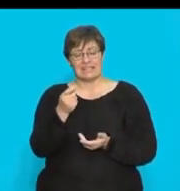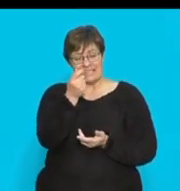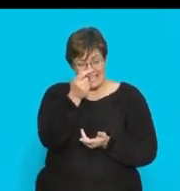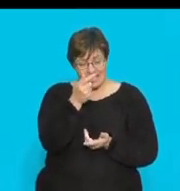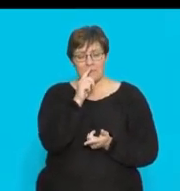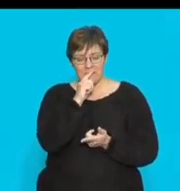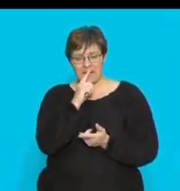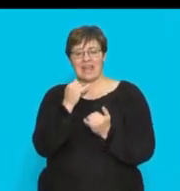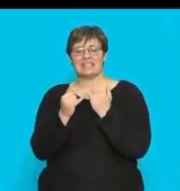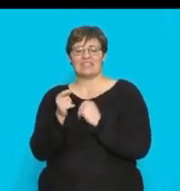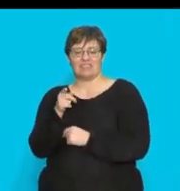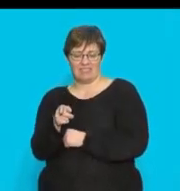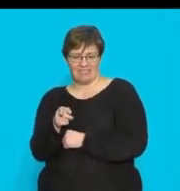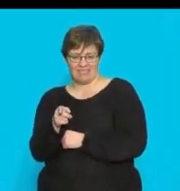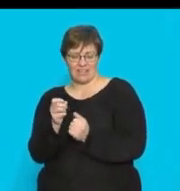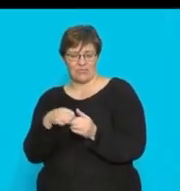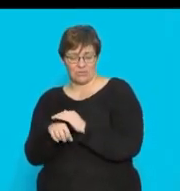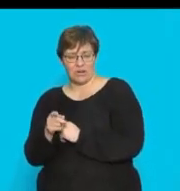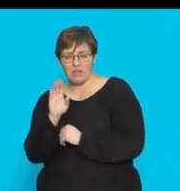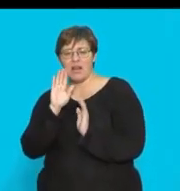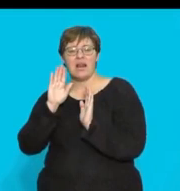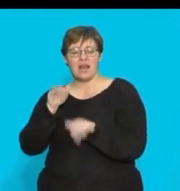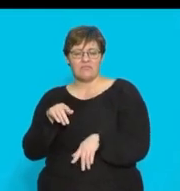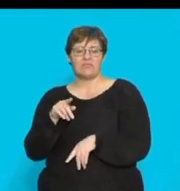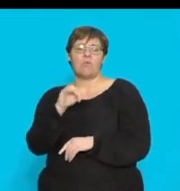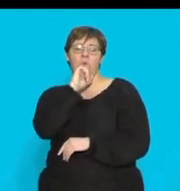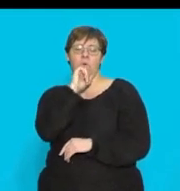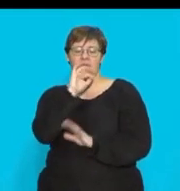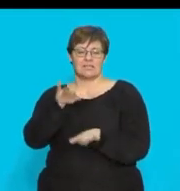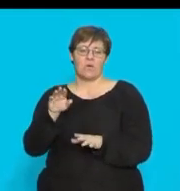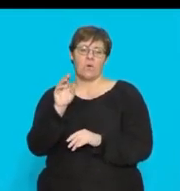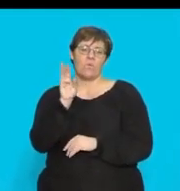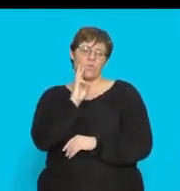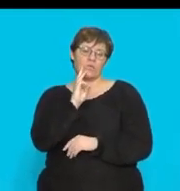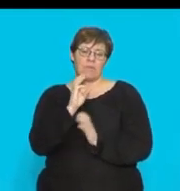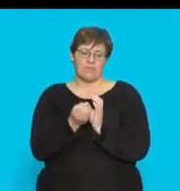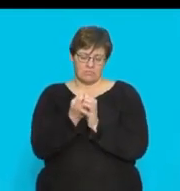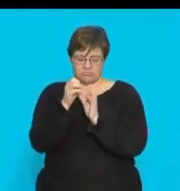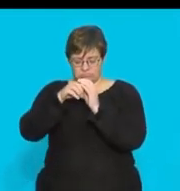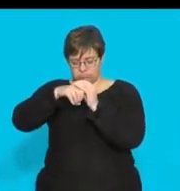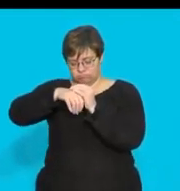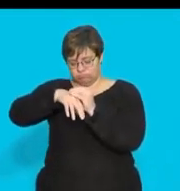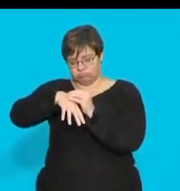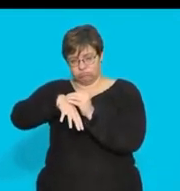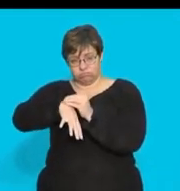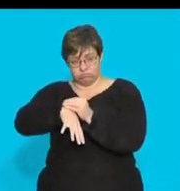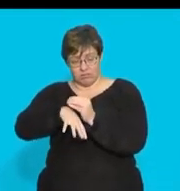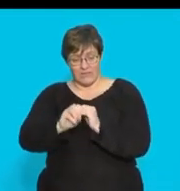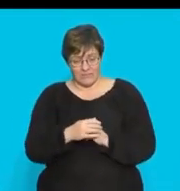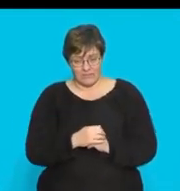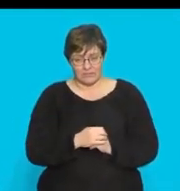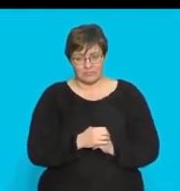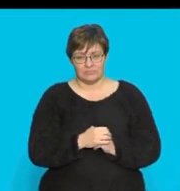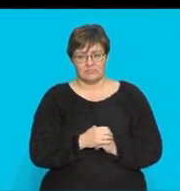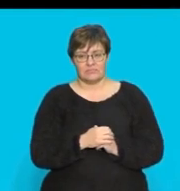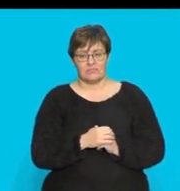sexual reproduction, and left in the water during August to develop roots. Okay, so that